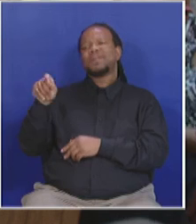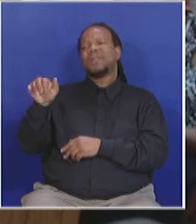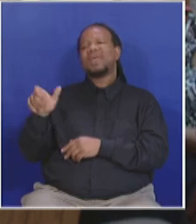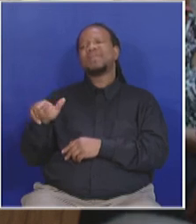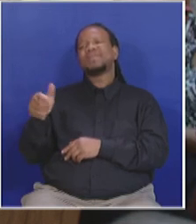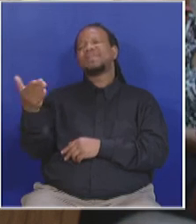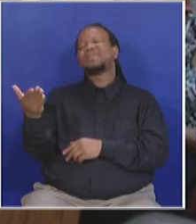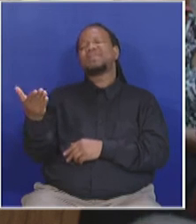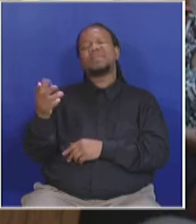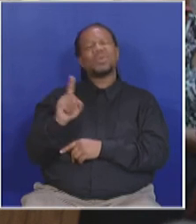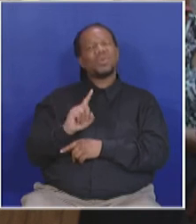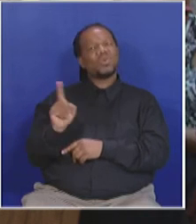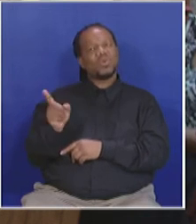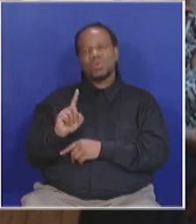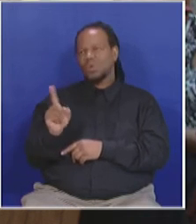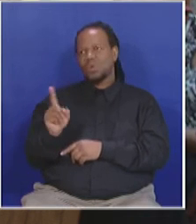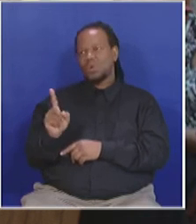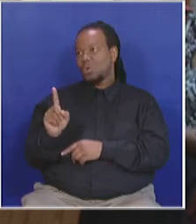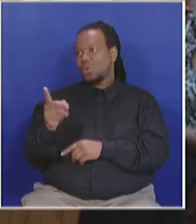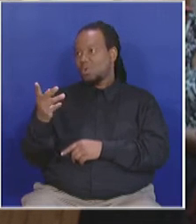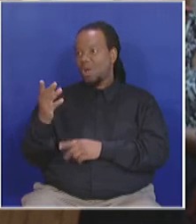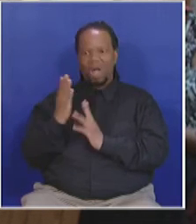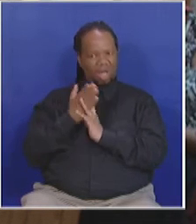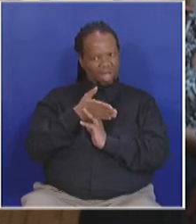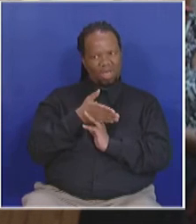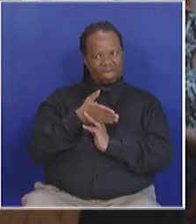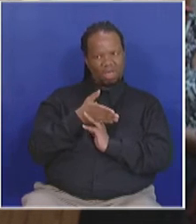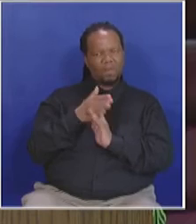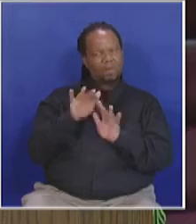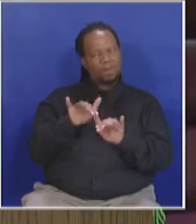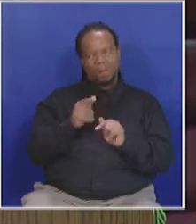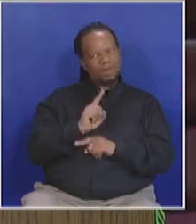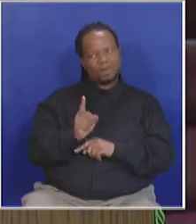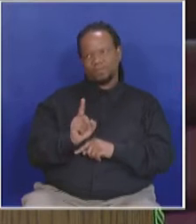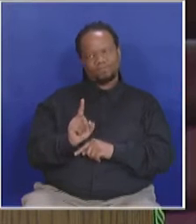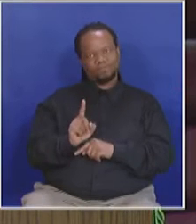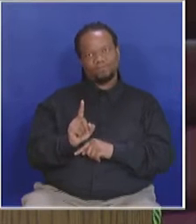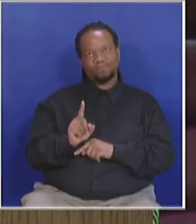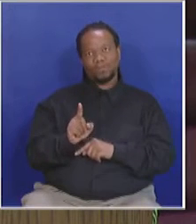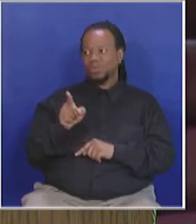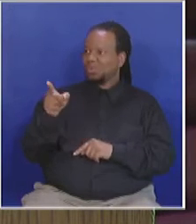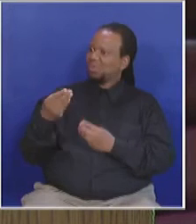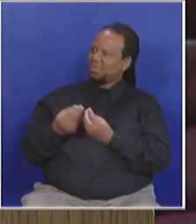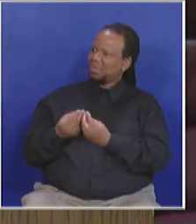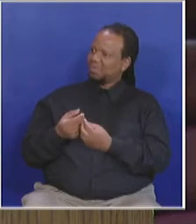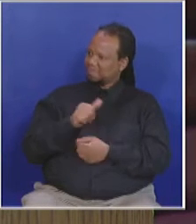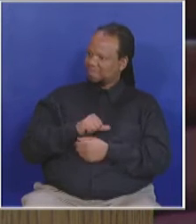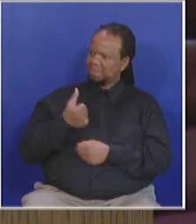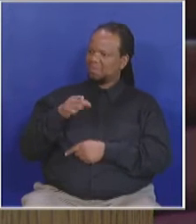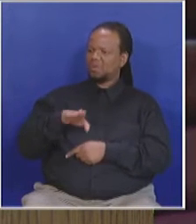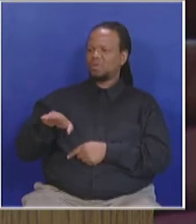Yes, you are not going to render this house into this kindergarten thing that you think is worth